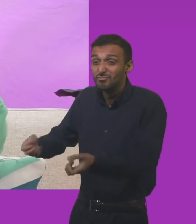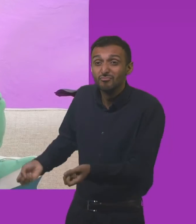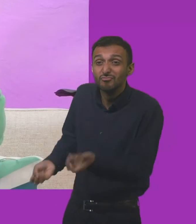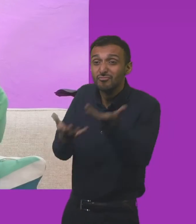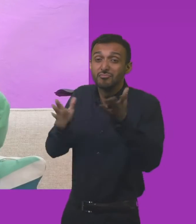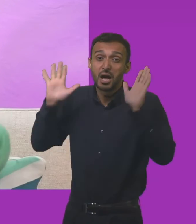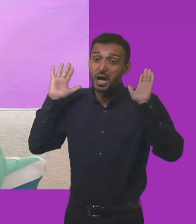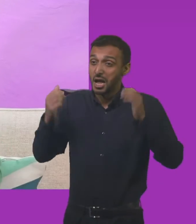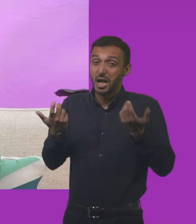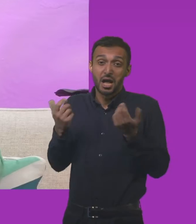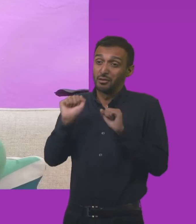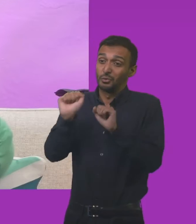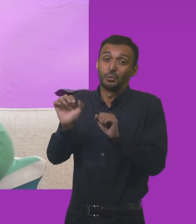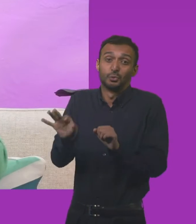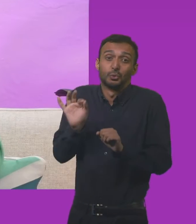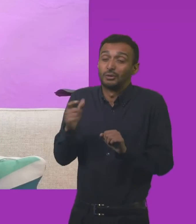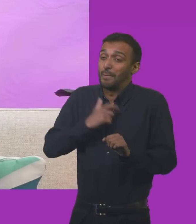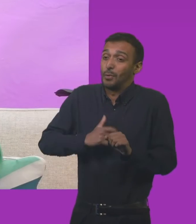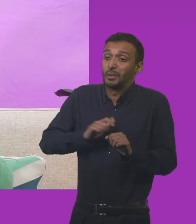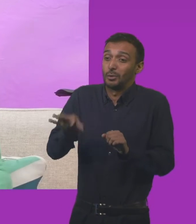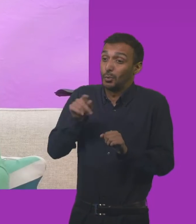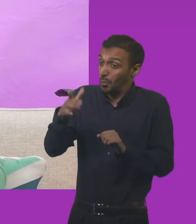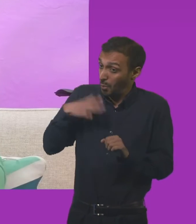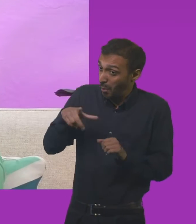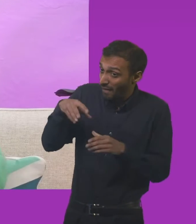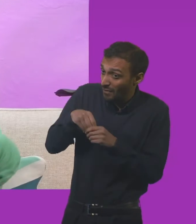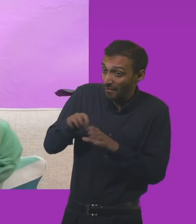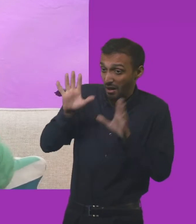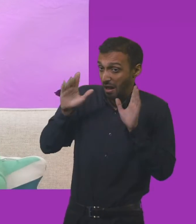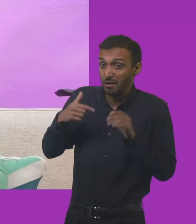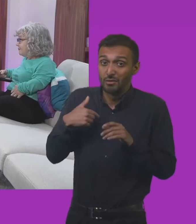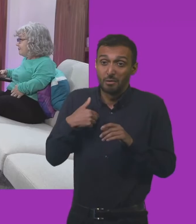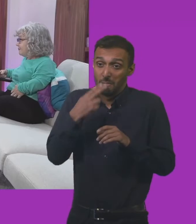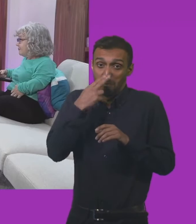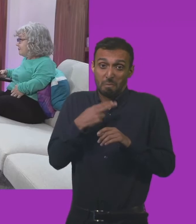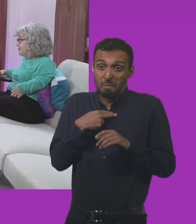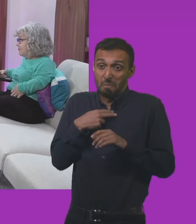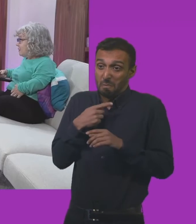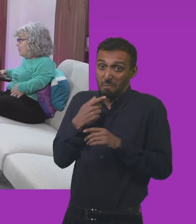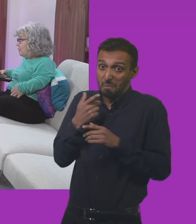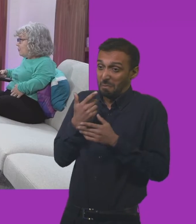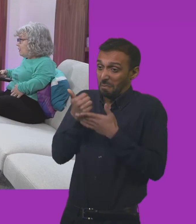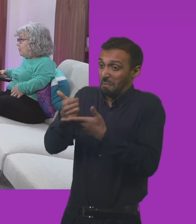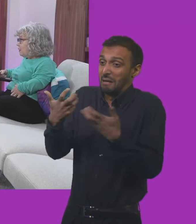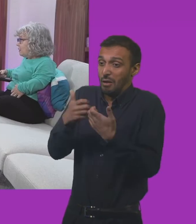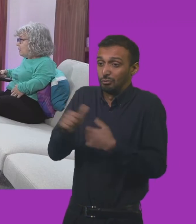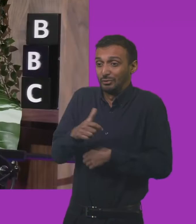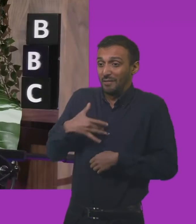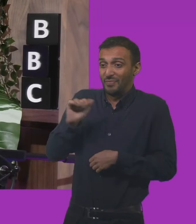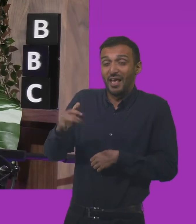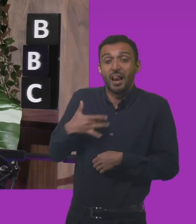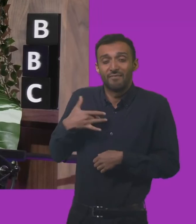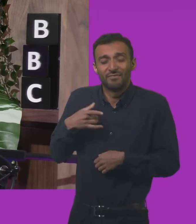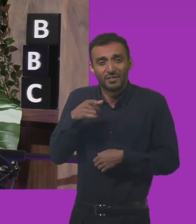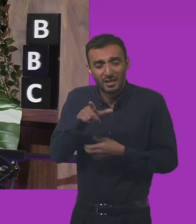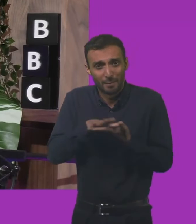that's you're taking the risk. That's who am I to tell somebody else how to live their life? That's how I am. Are you talking about if a dwarf wants to get a